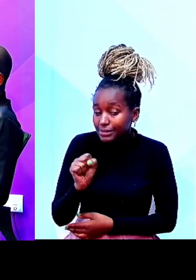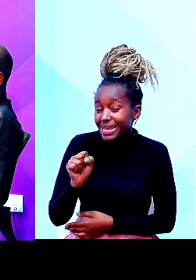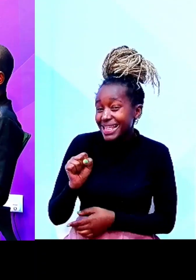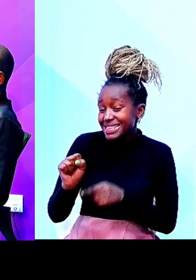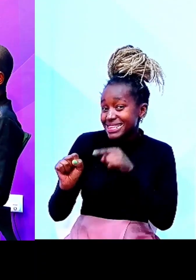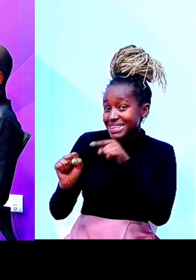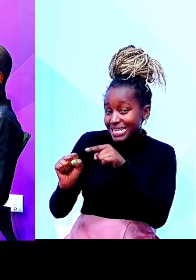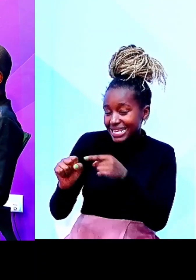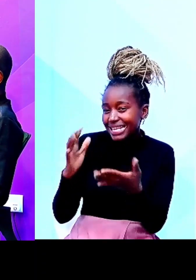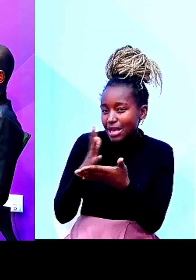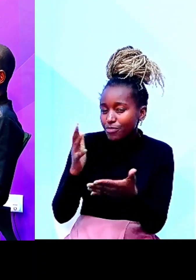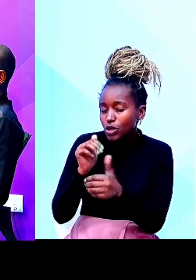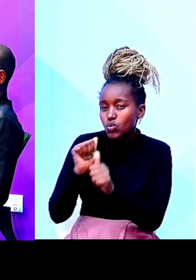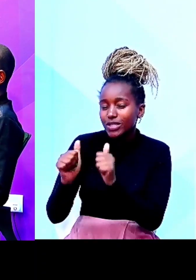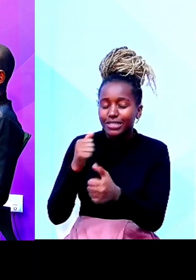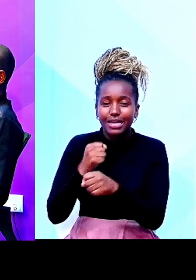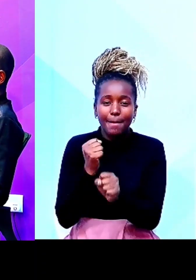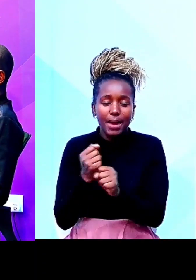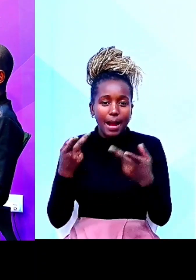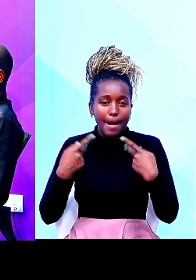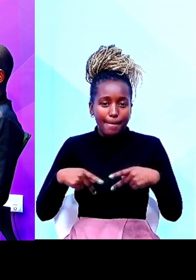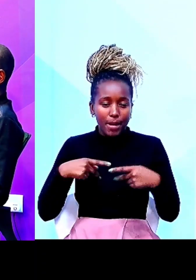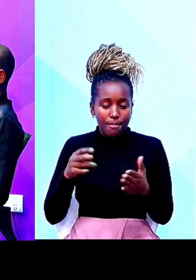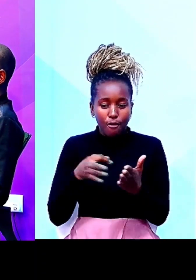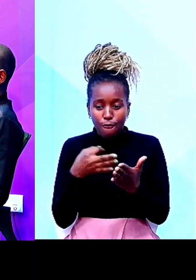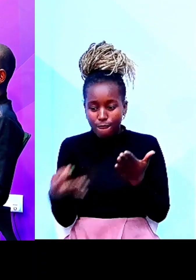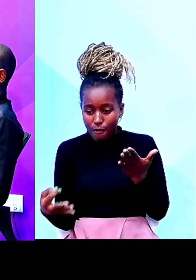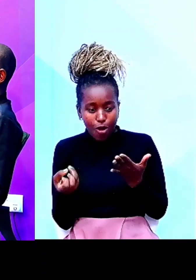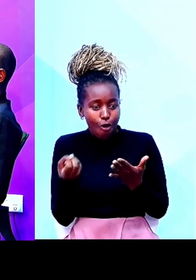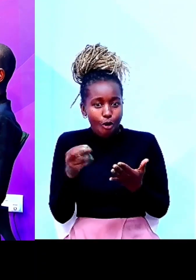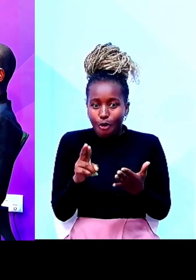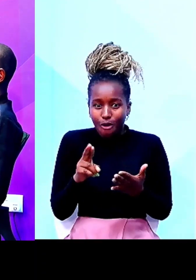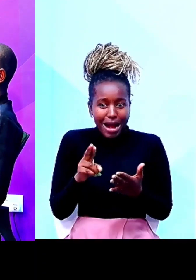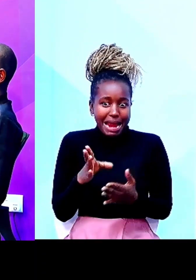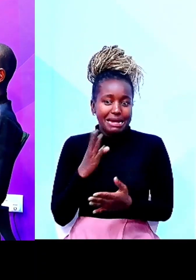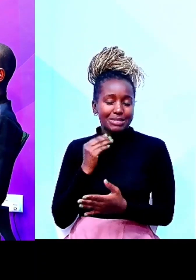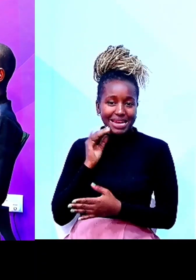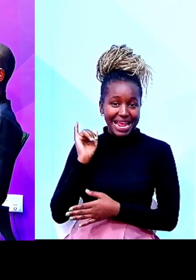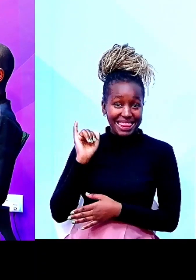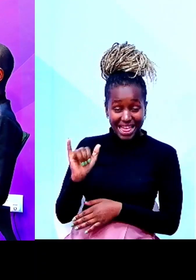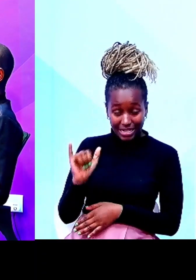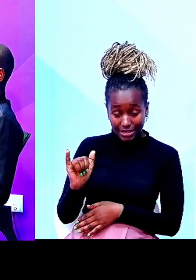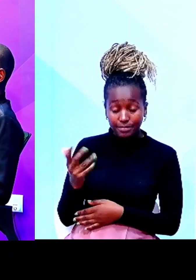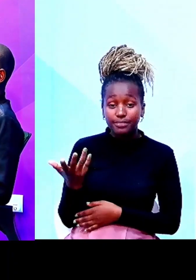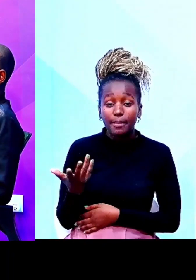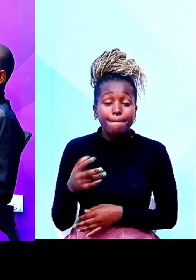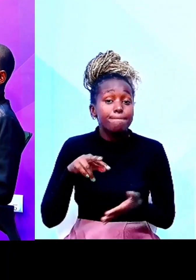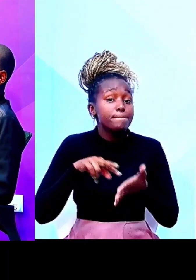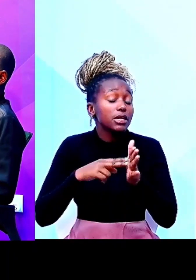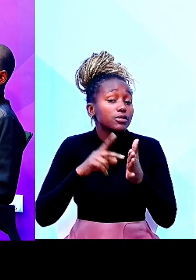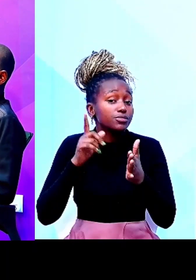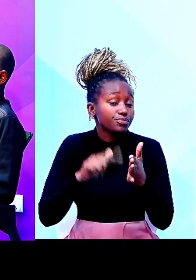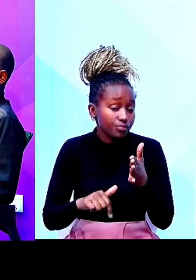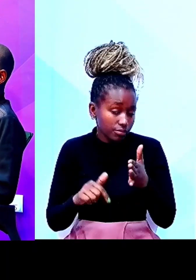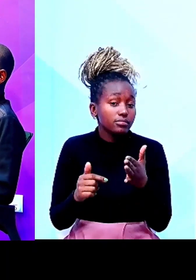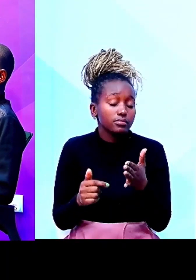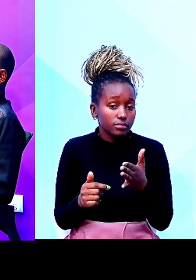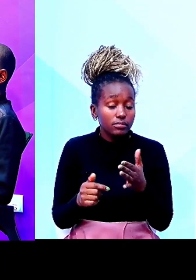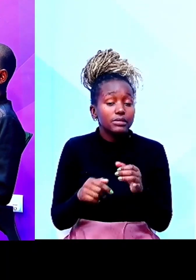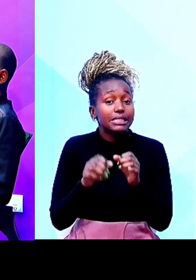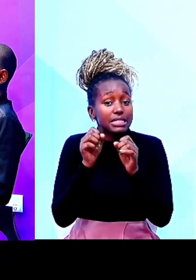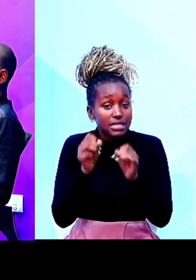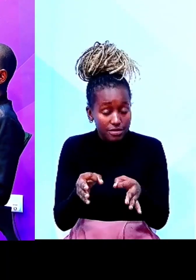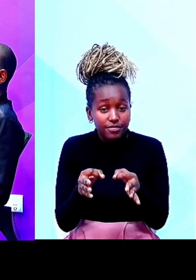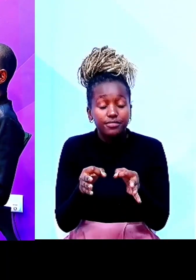what causes one to fall or get a seizure. So when we are living